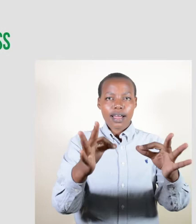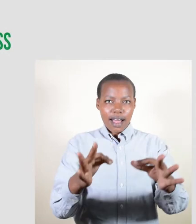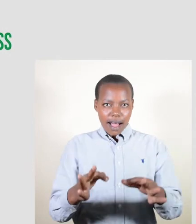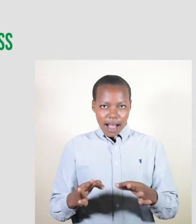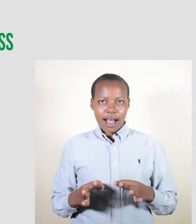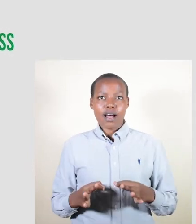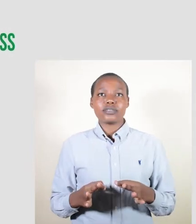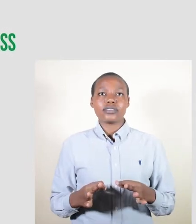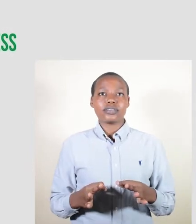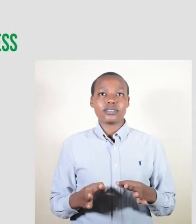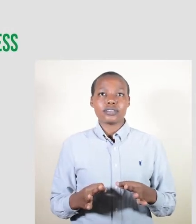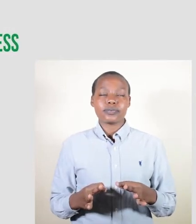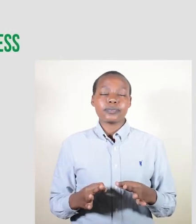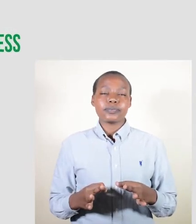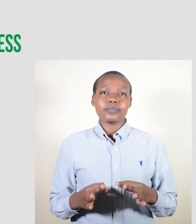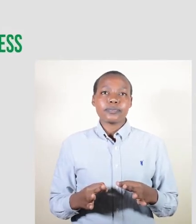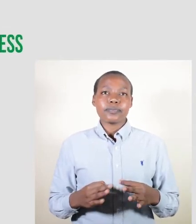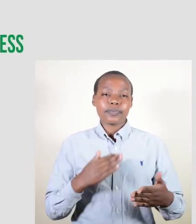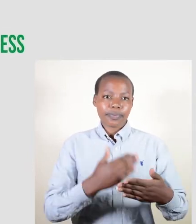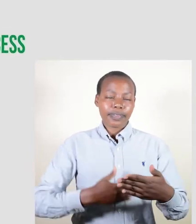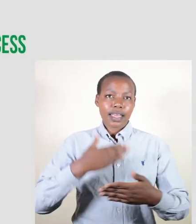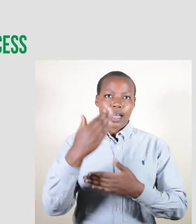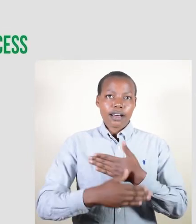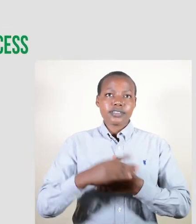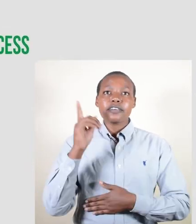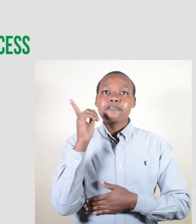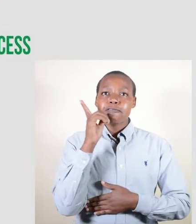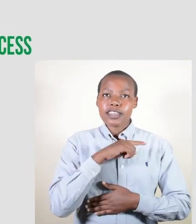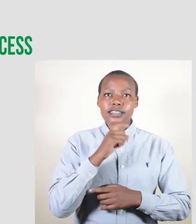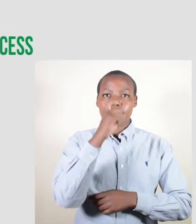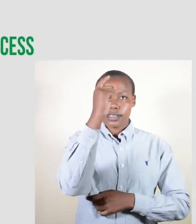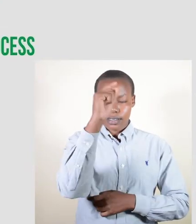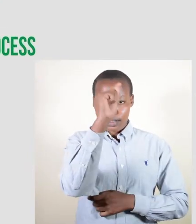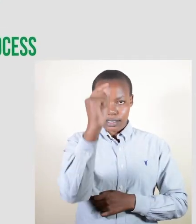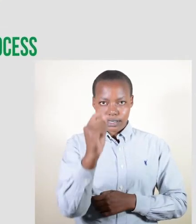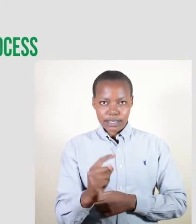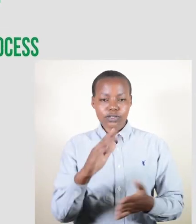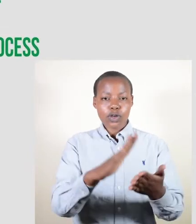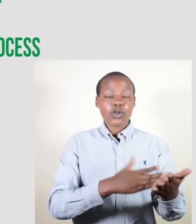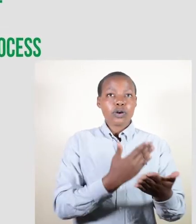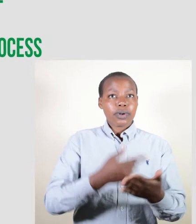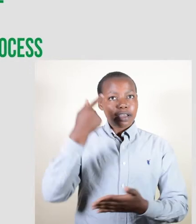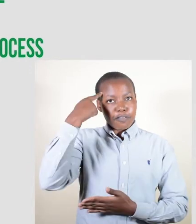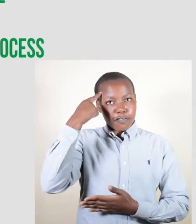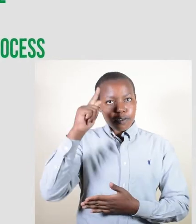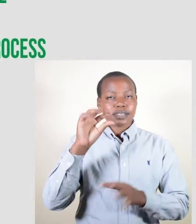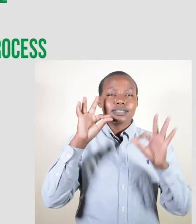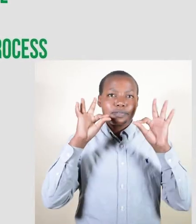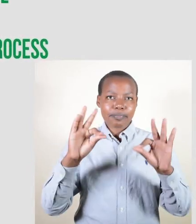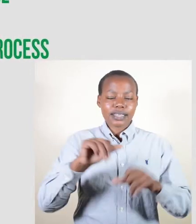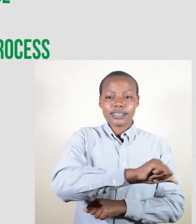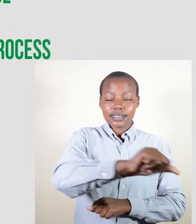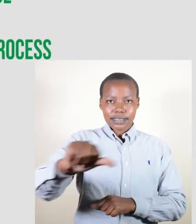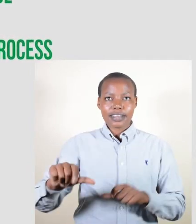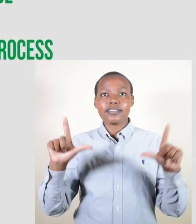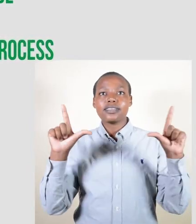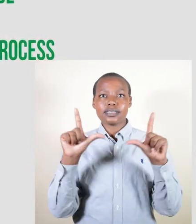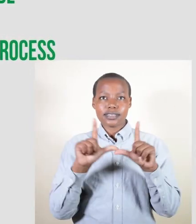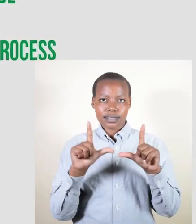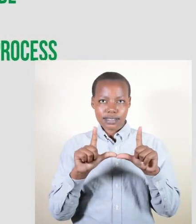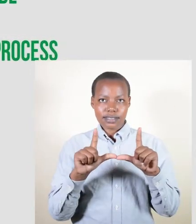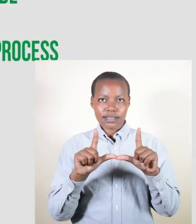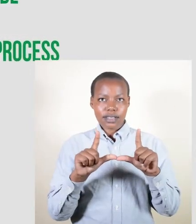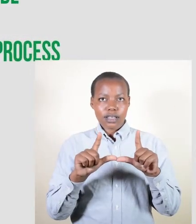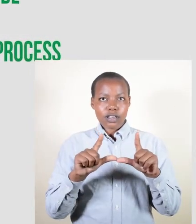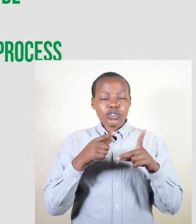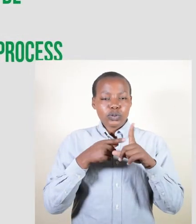customer's account within 1 working day. After passing the test, the customer applies for a smart driving